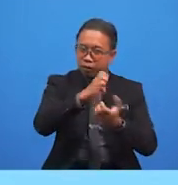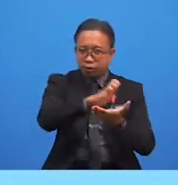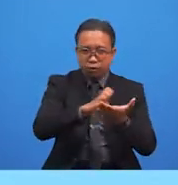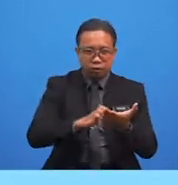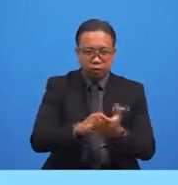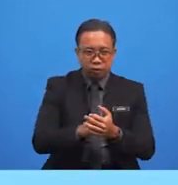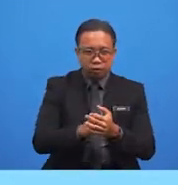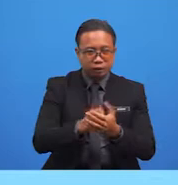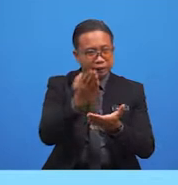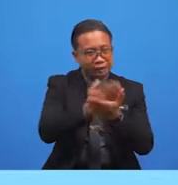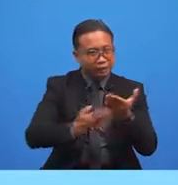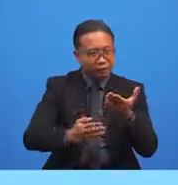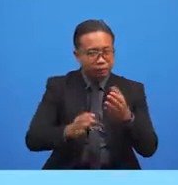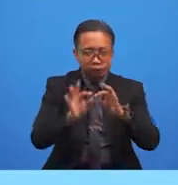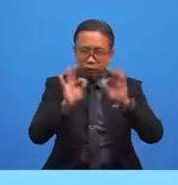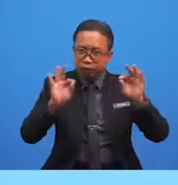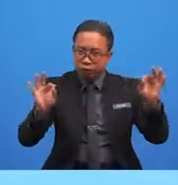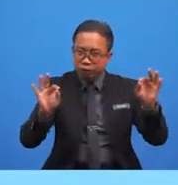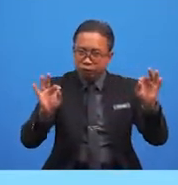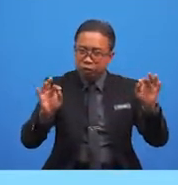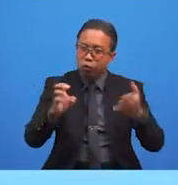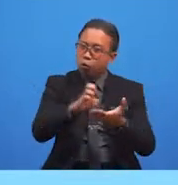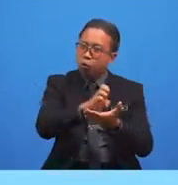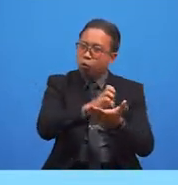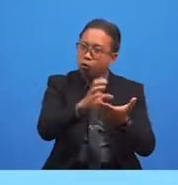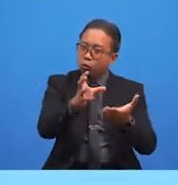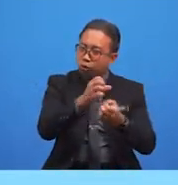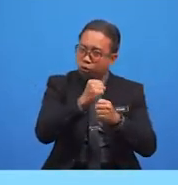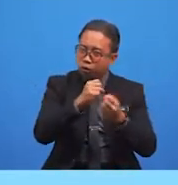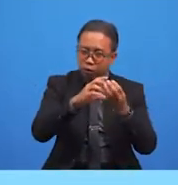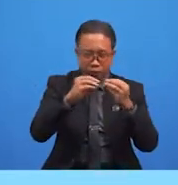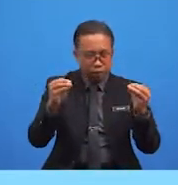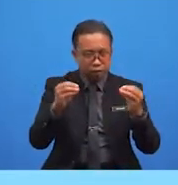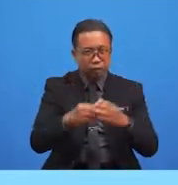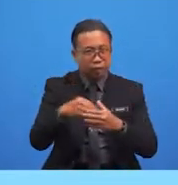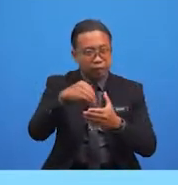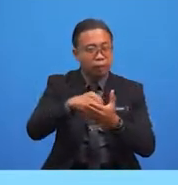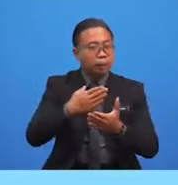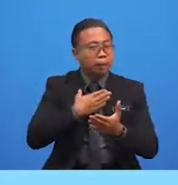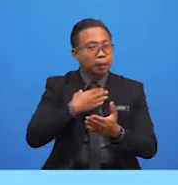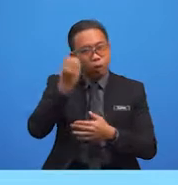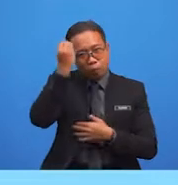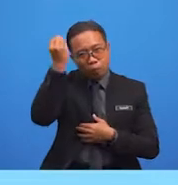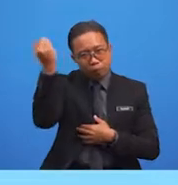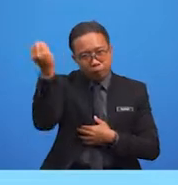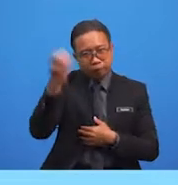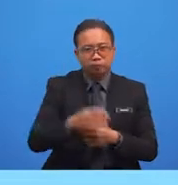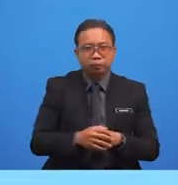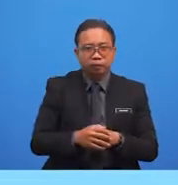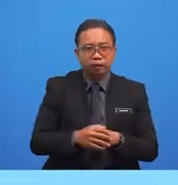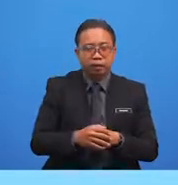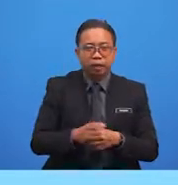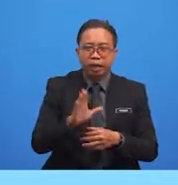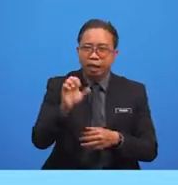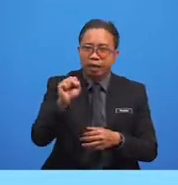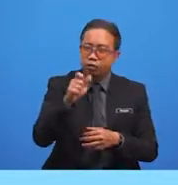Some sentence starters for conclusions are, in my opinion, as